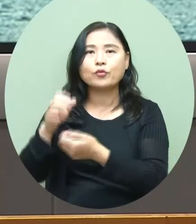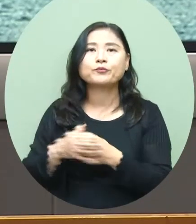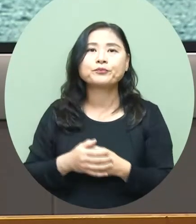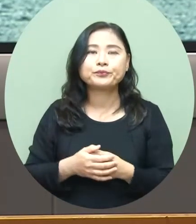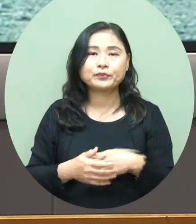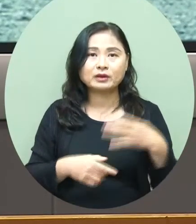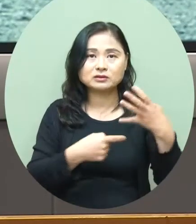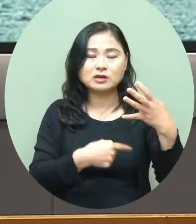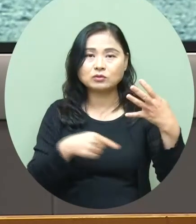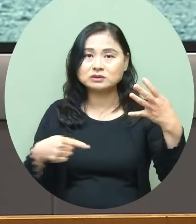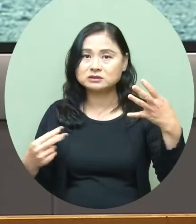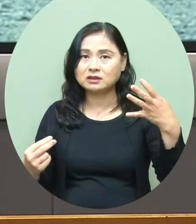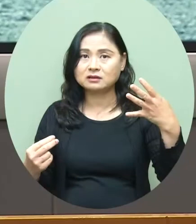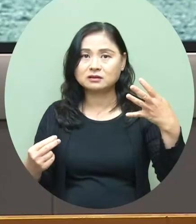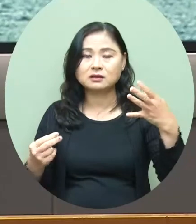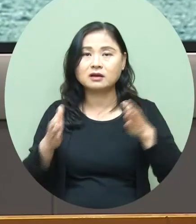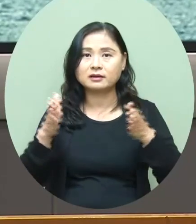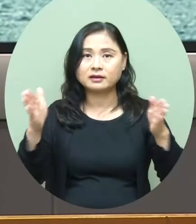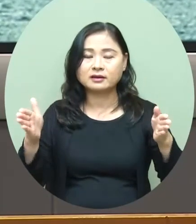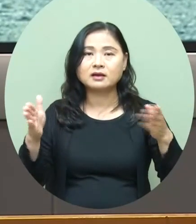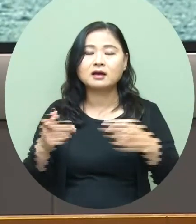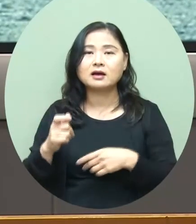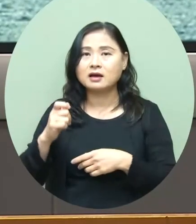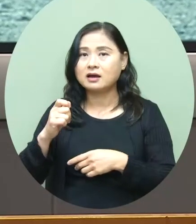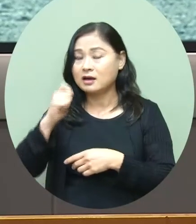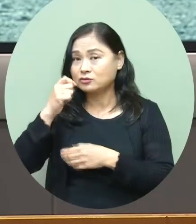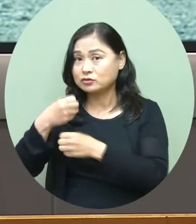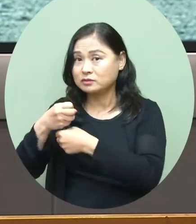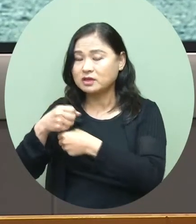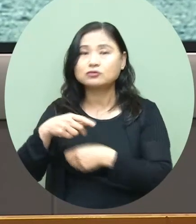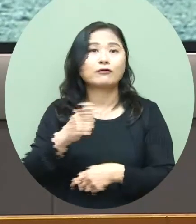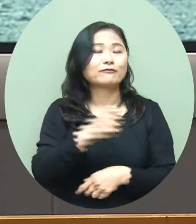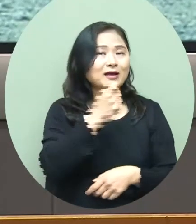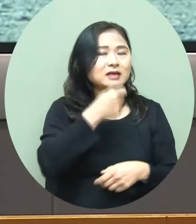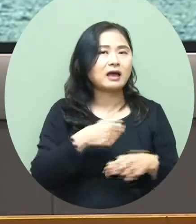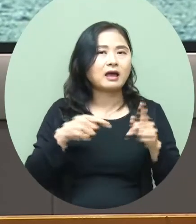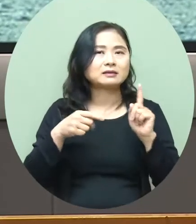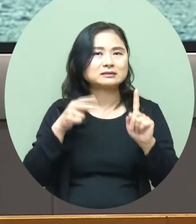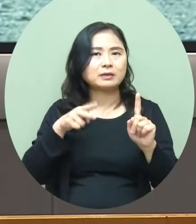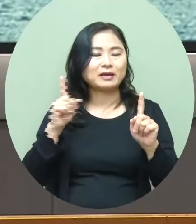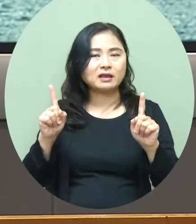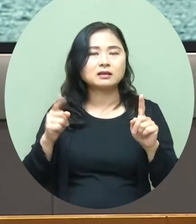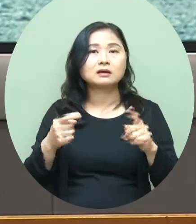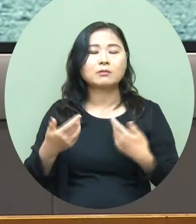if you do use a PCR test positive cases to